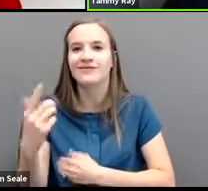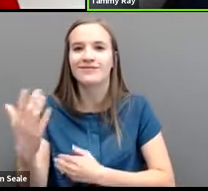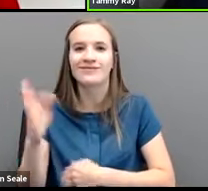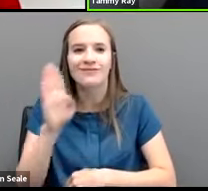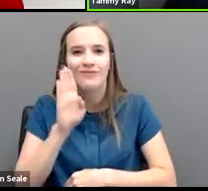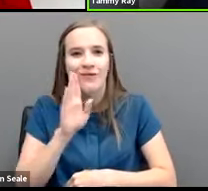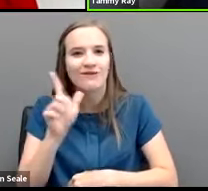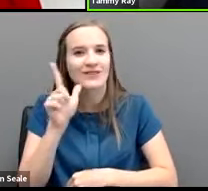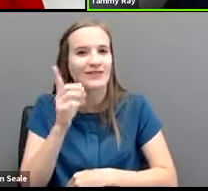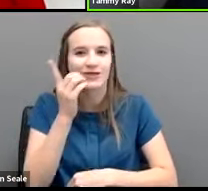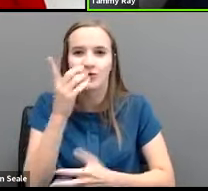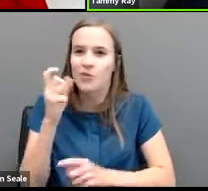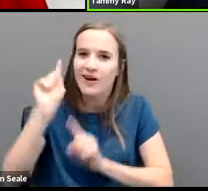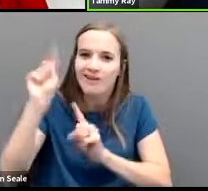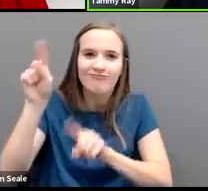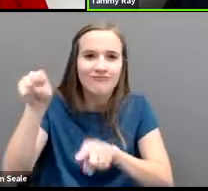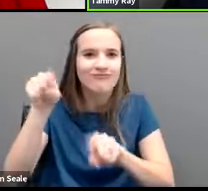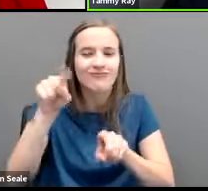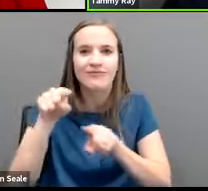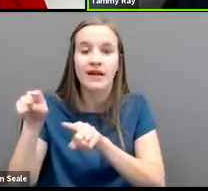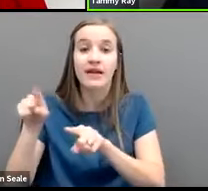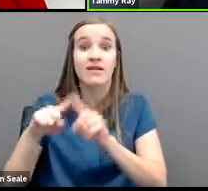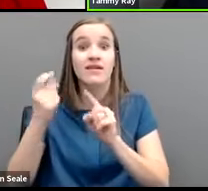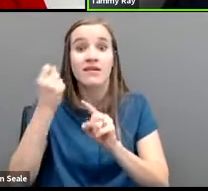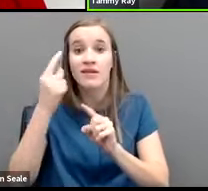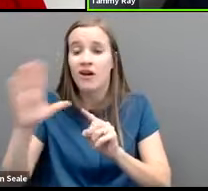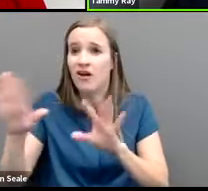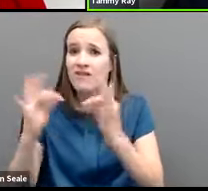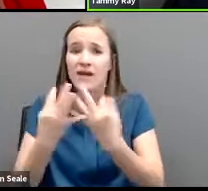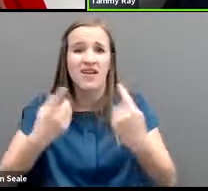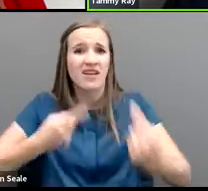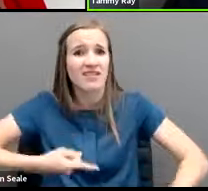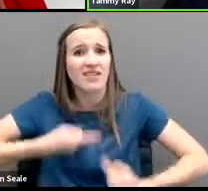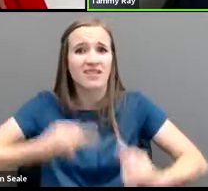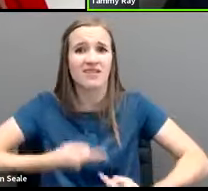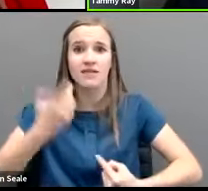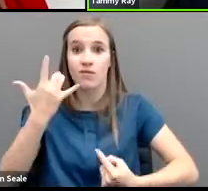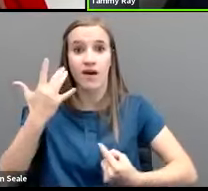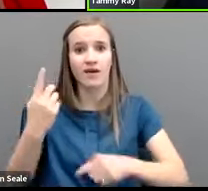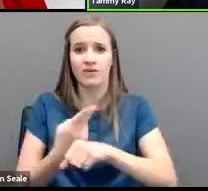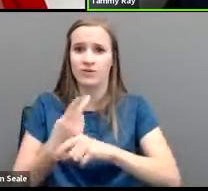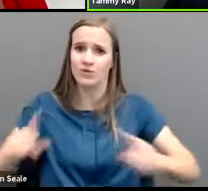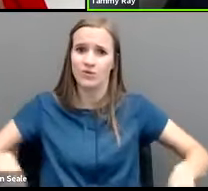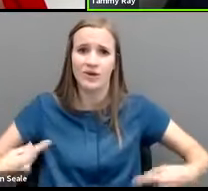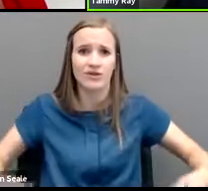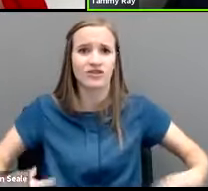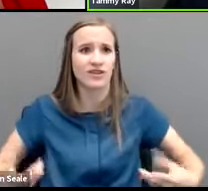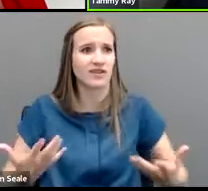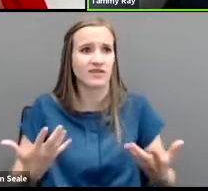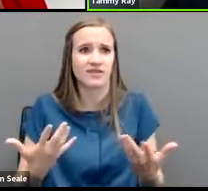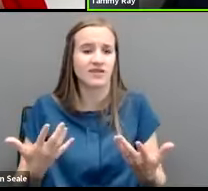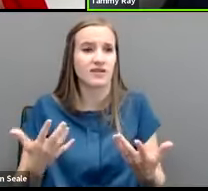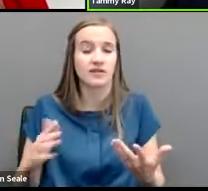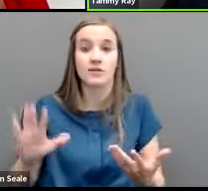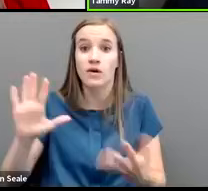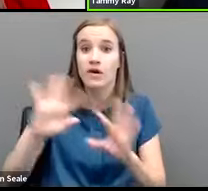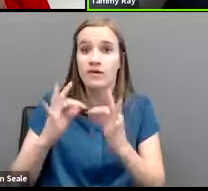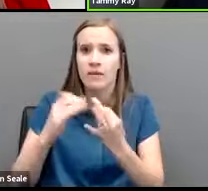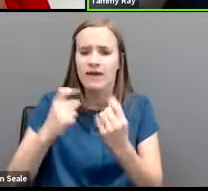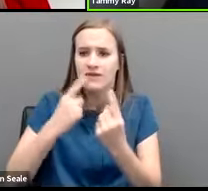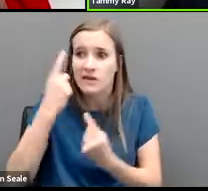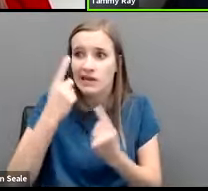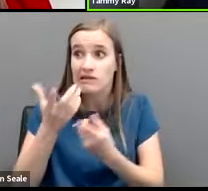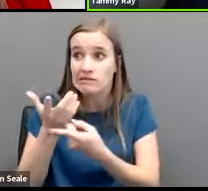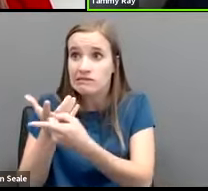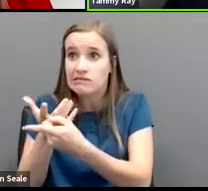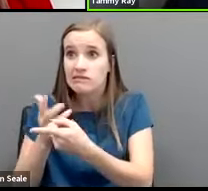and just, you know, the things you had to think about. Is there going to be accessible parking at breakfast? Is there going to be a